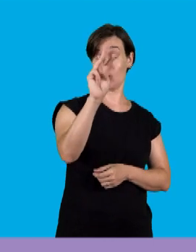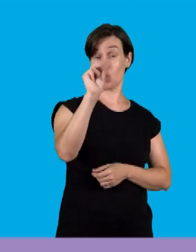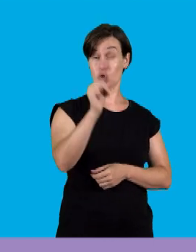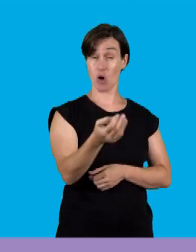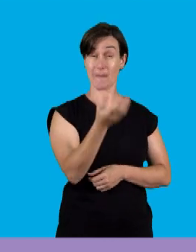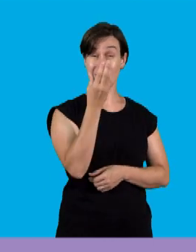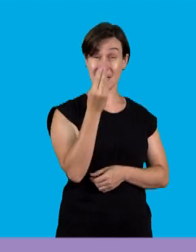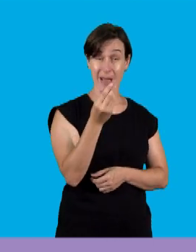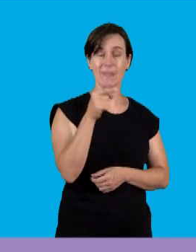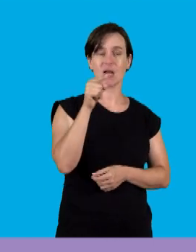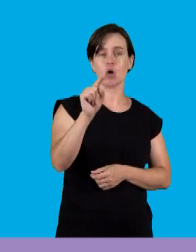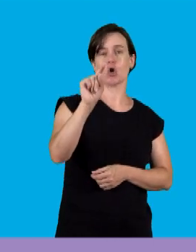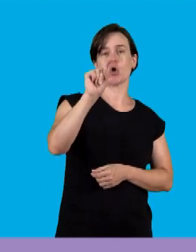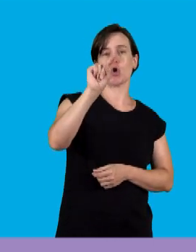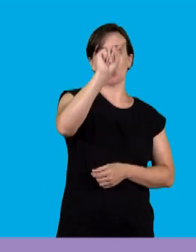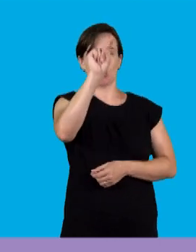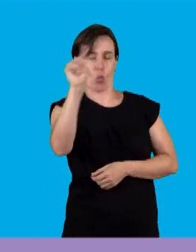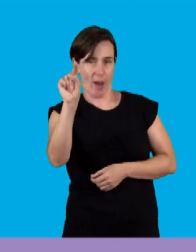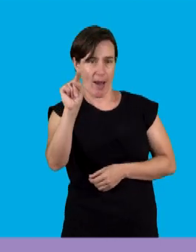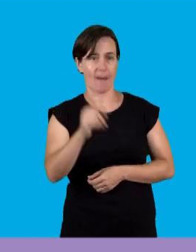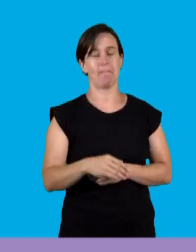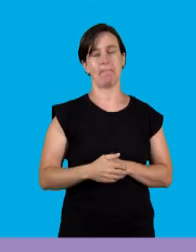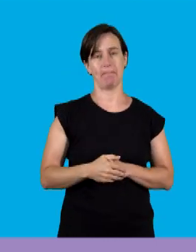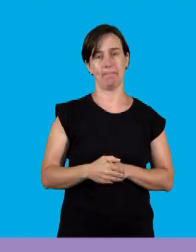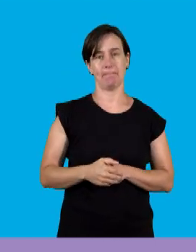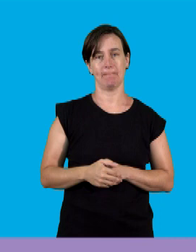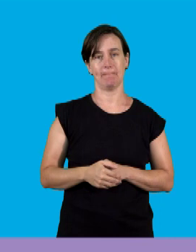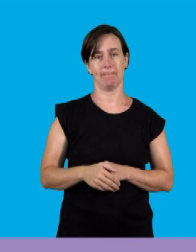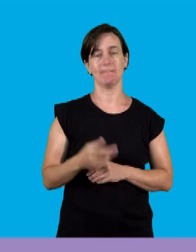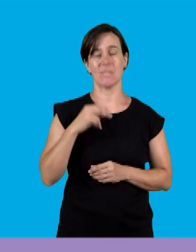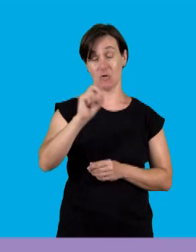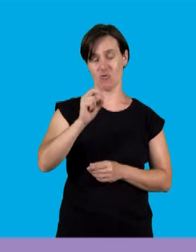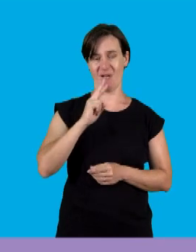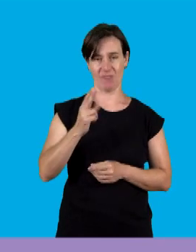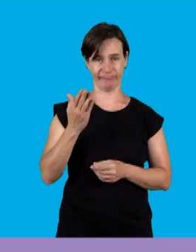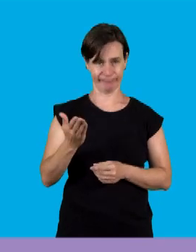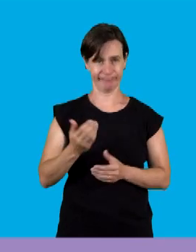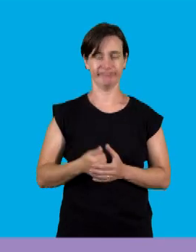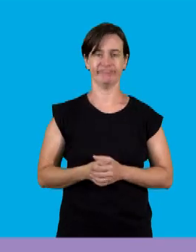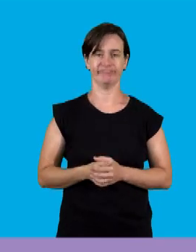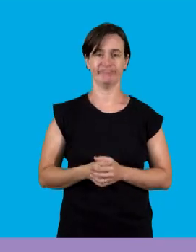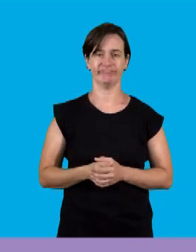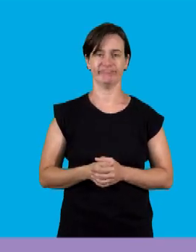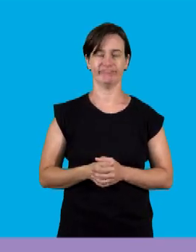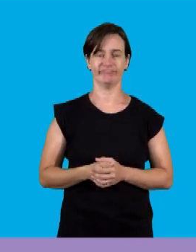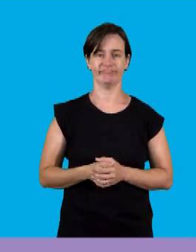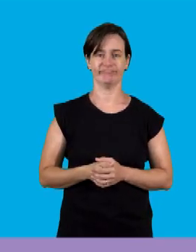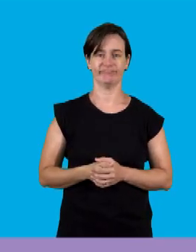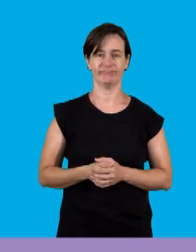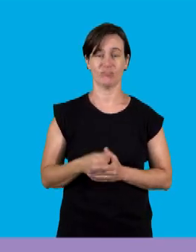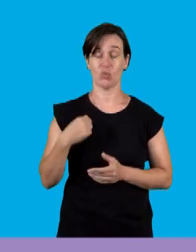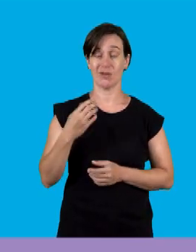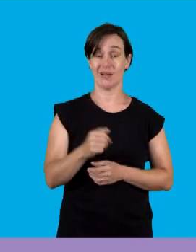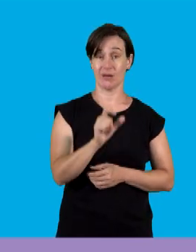are squaring it. So we can say that we are squaring the